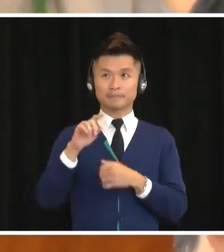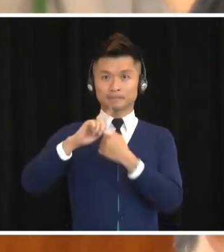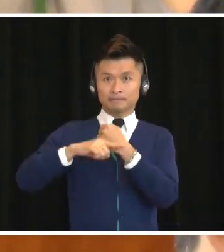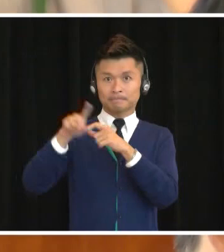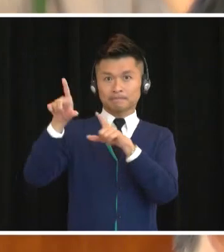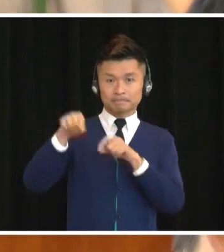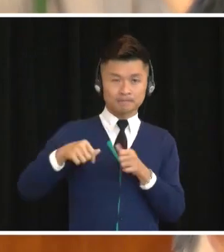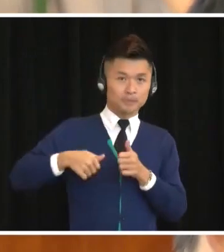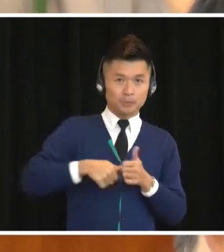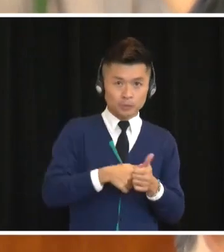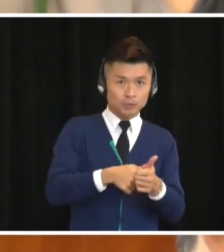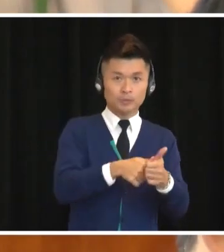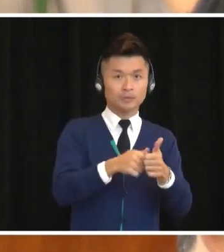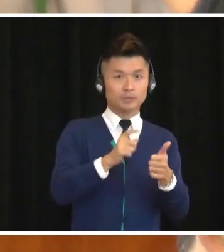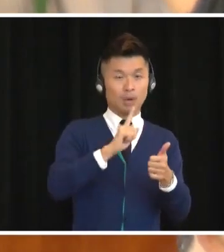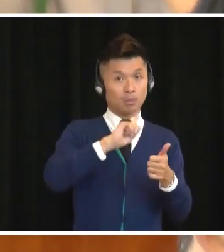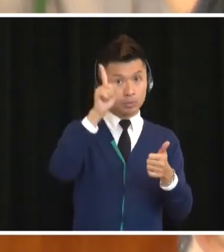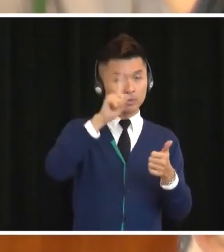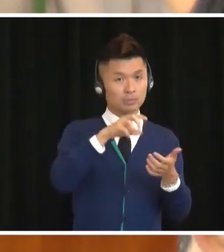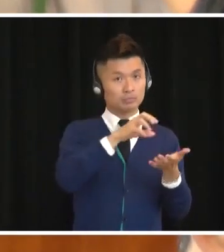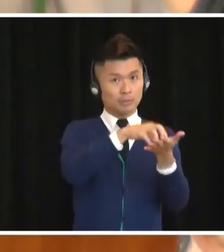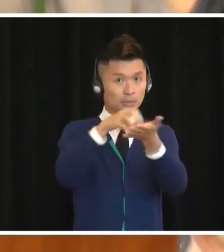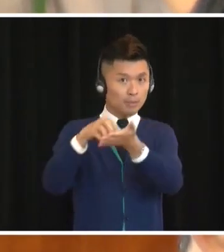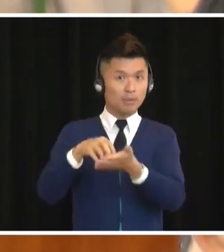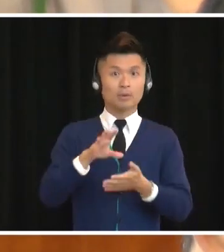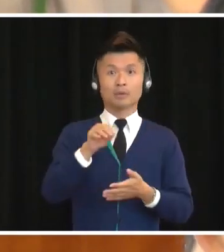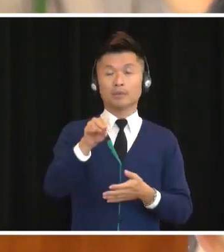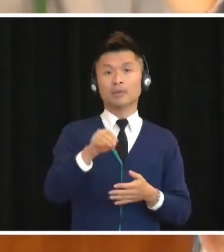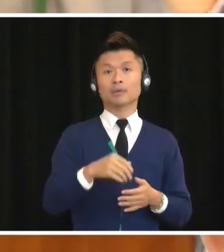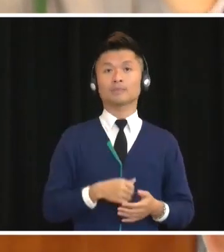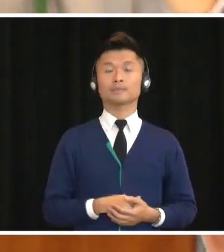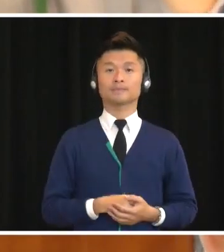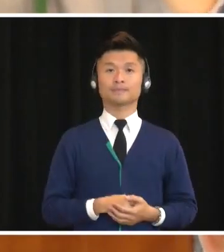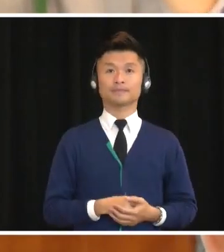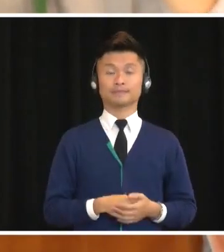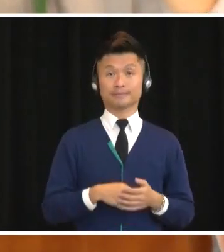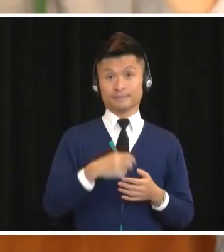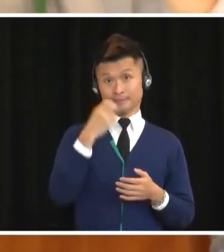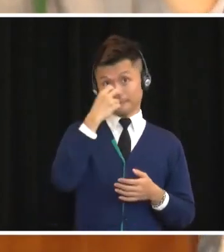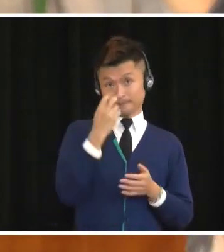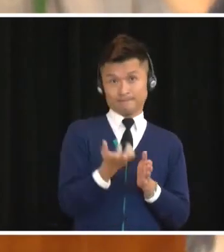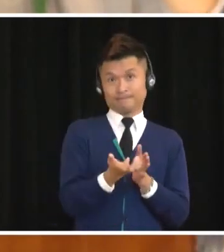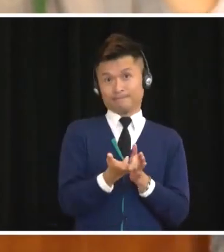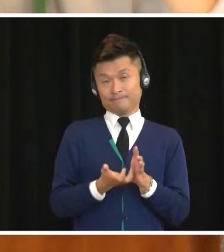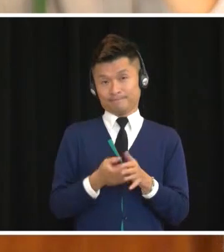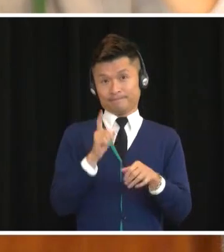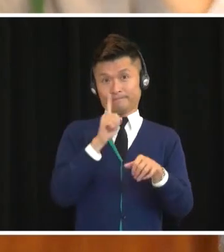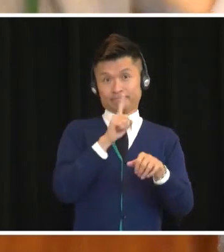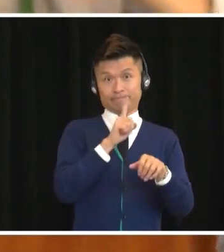And the complaint will be received and addressed.